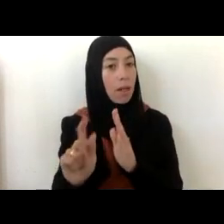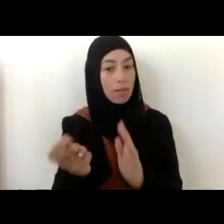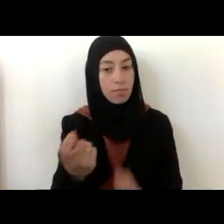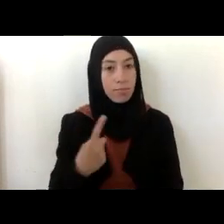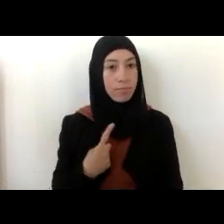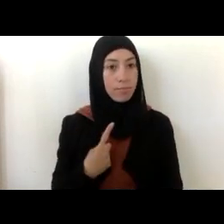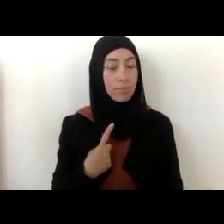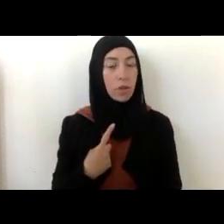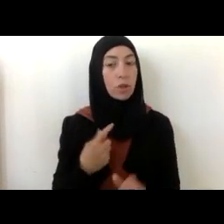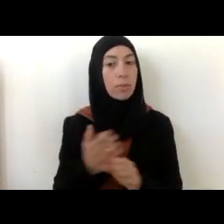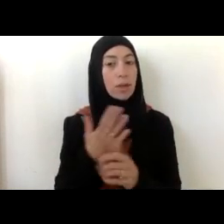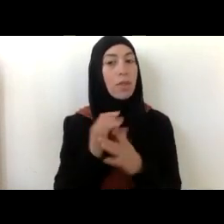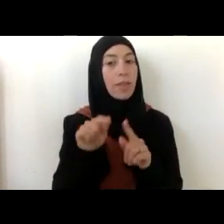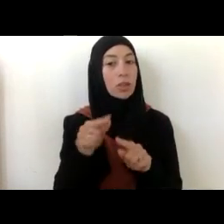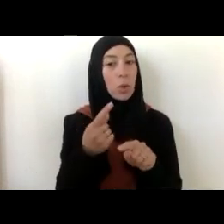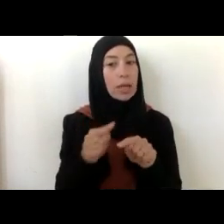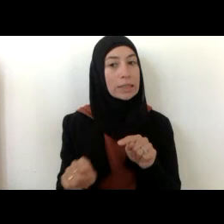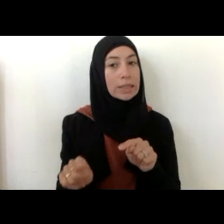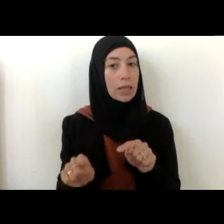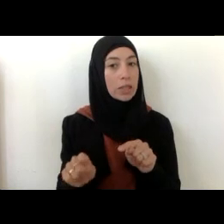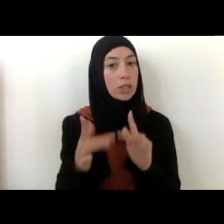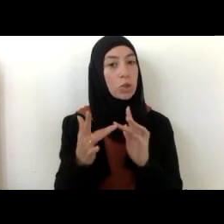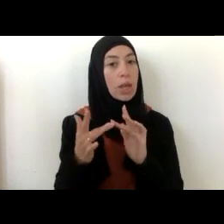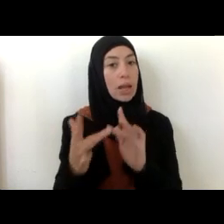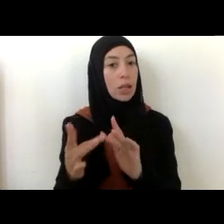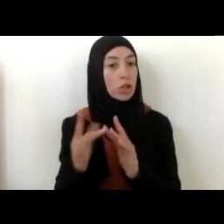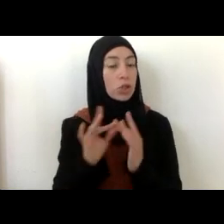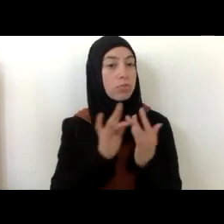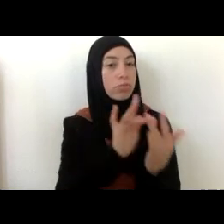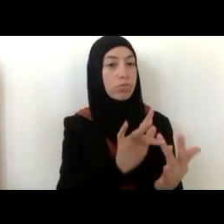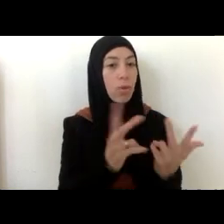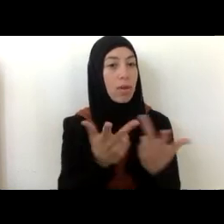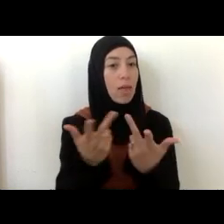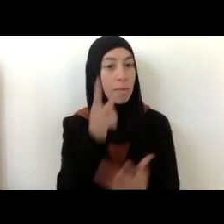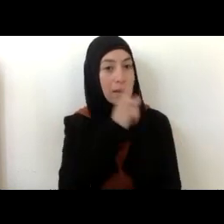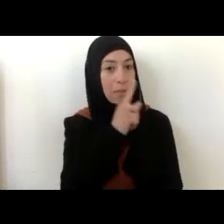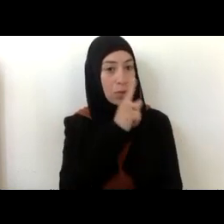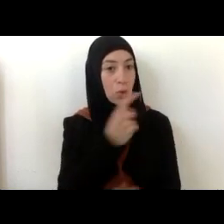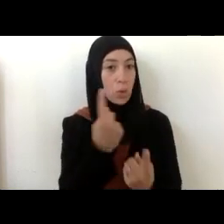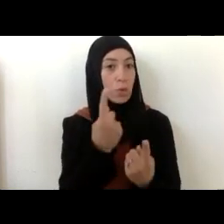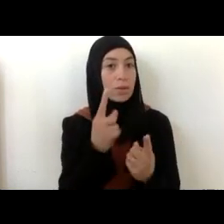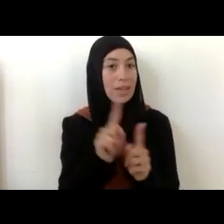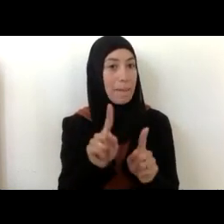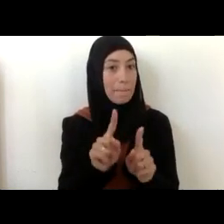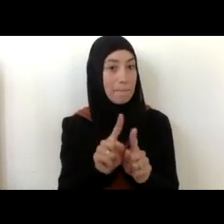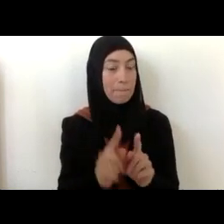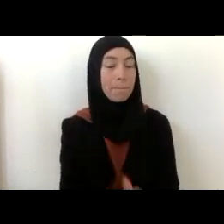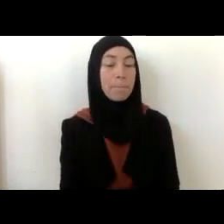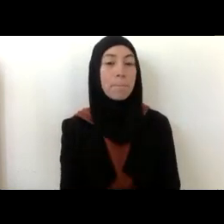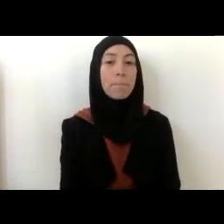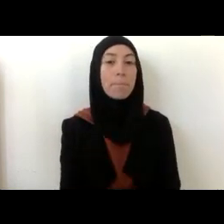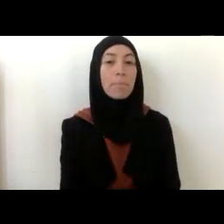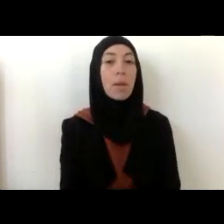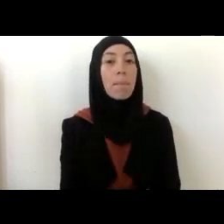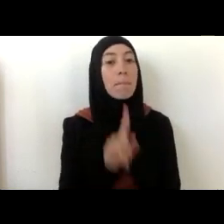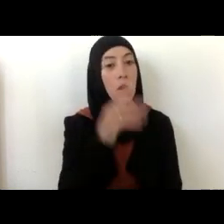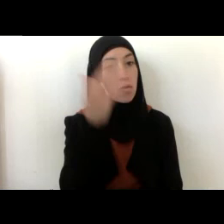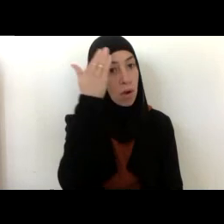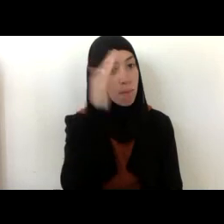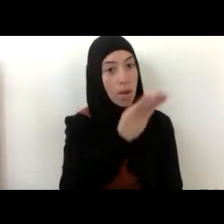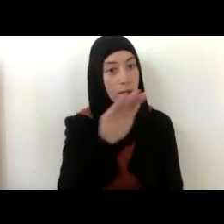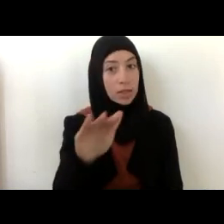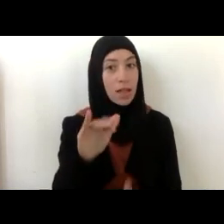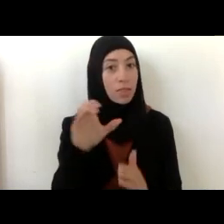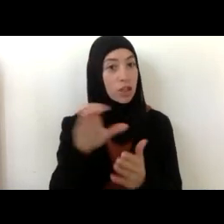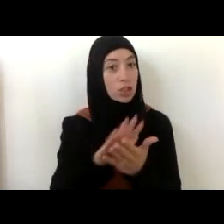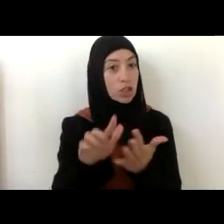is then your consent for me to connect you with other people who've done the same thing. But a reminder, just the chat's still open.